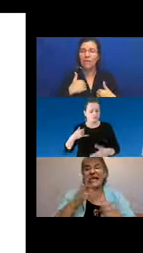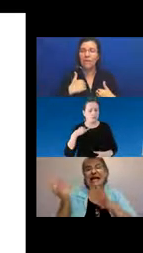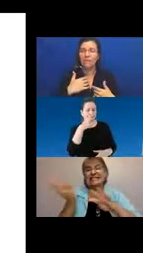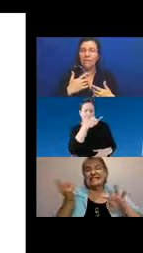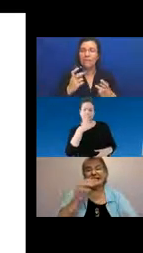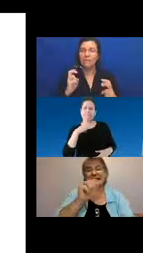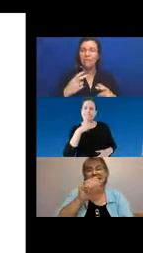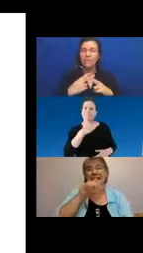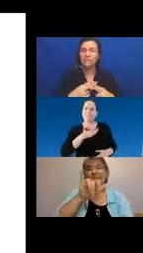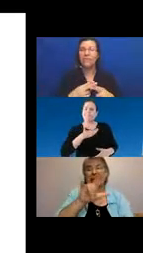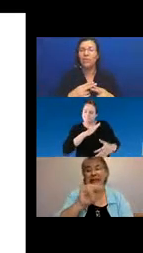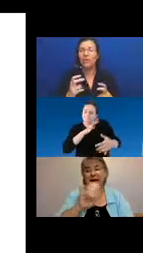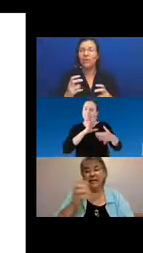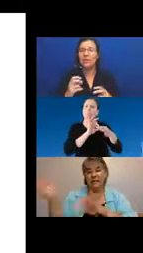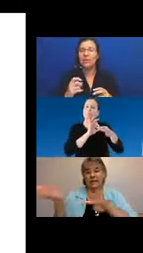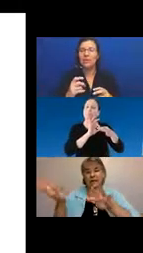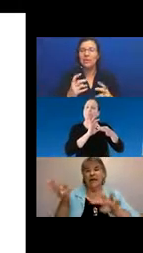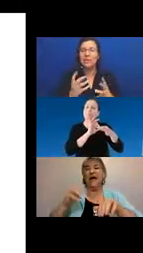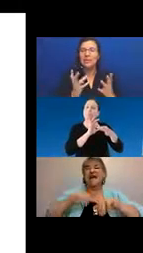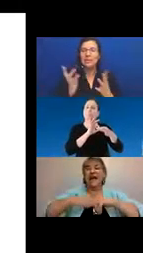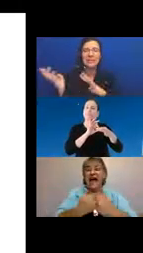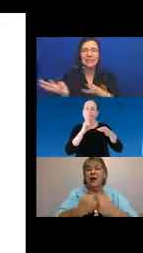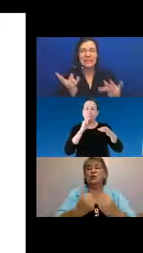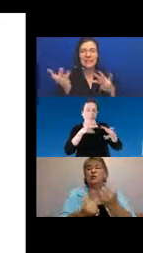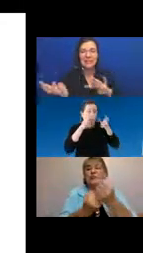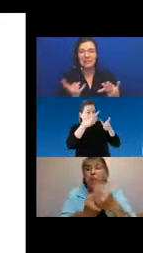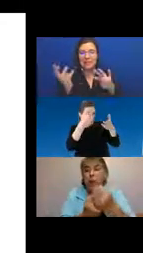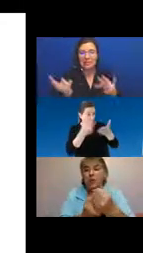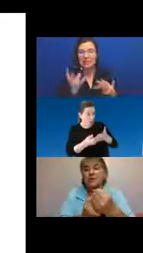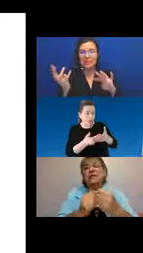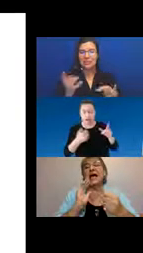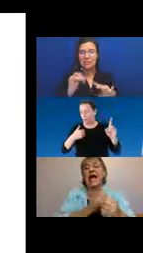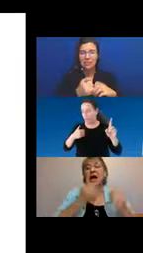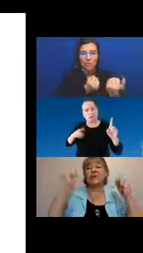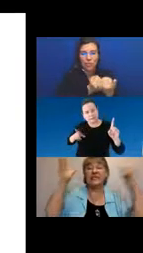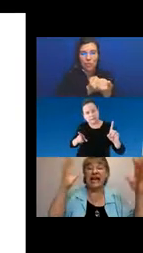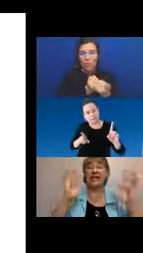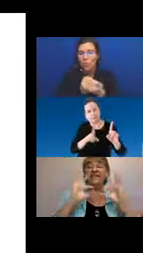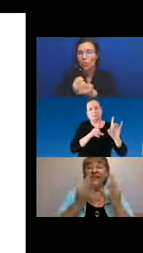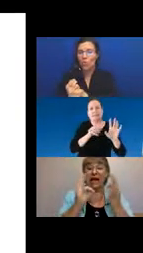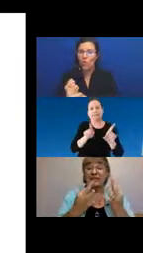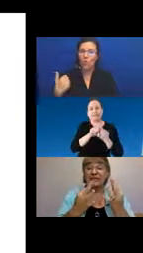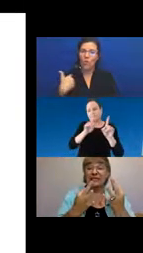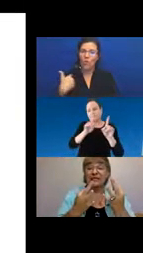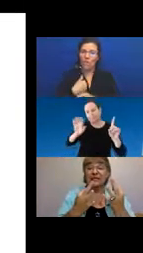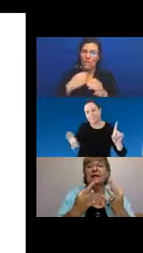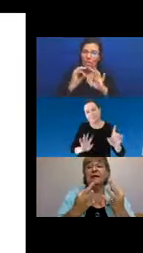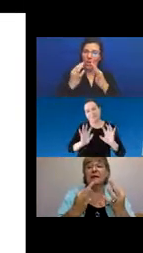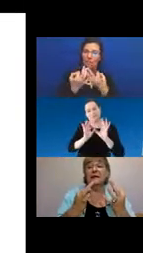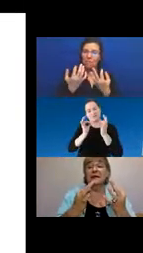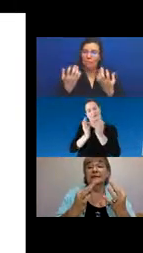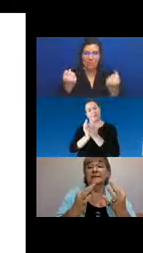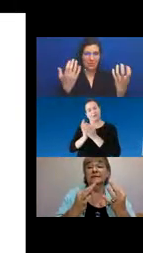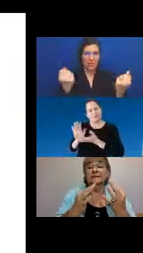like assembly line of how to support our signing families.